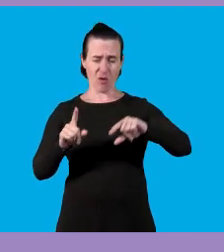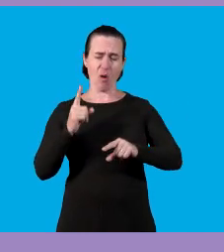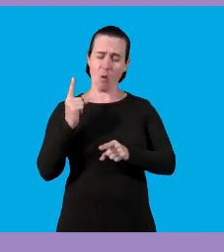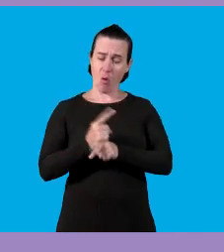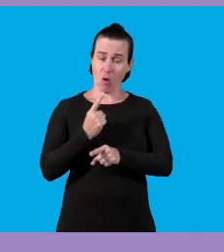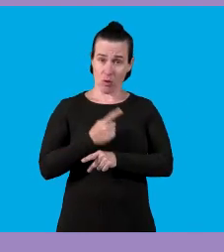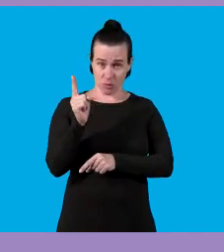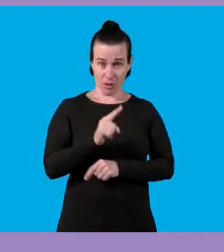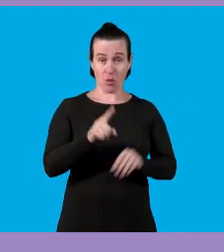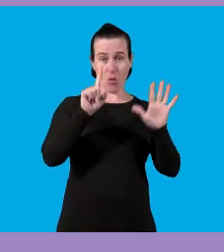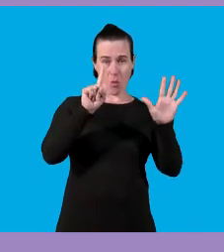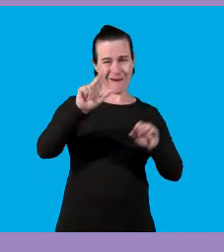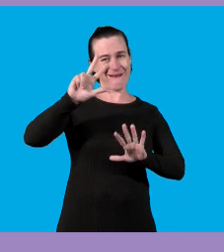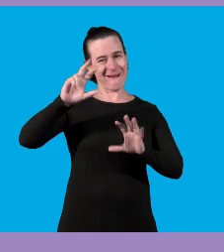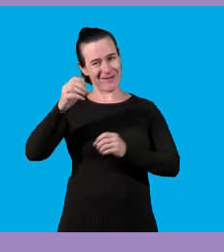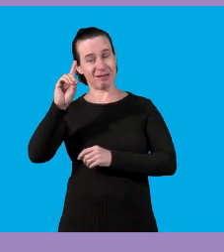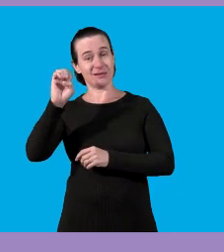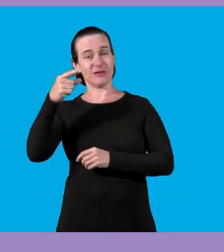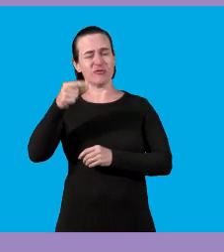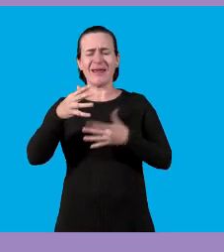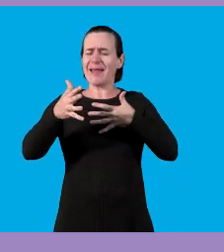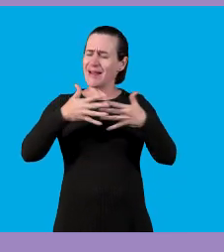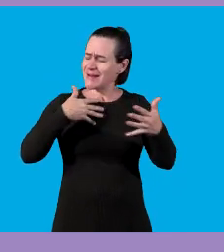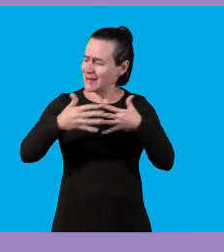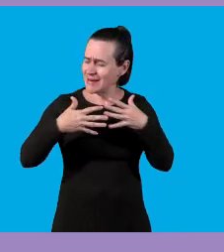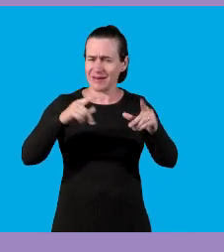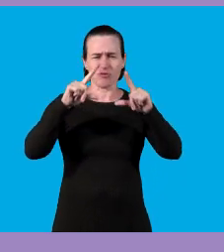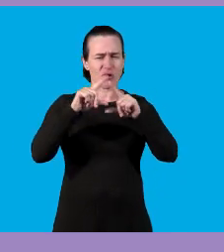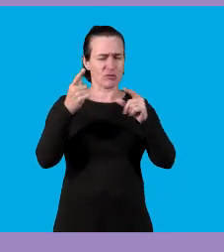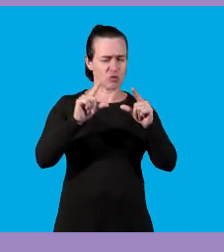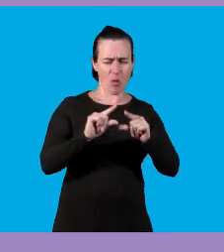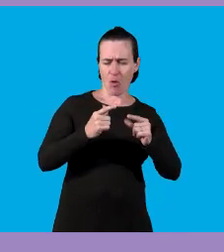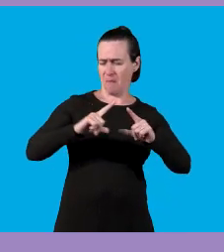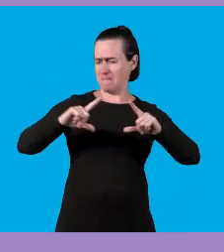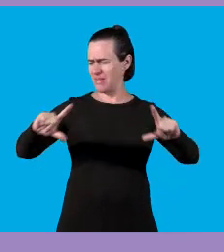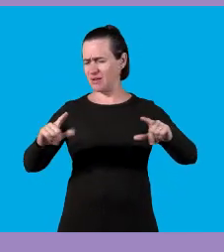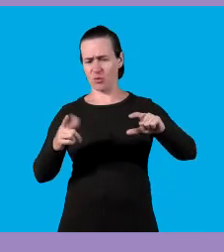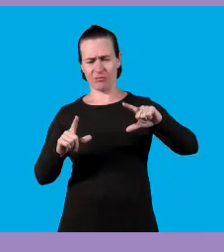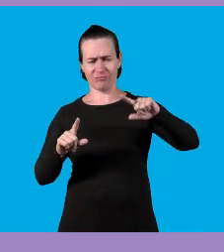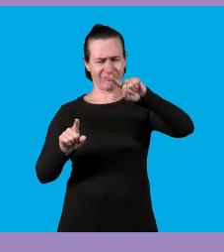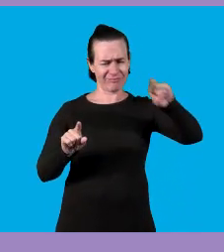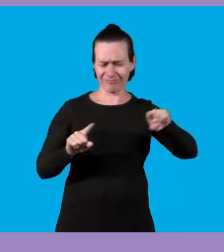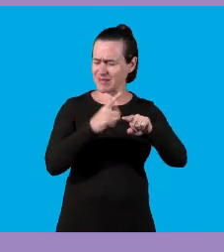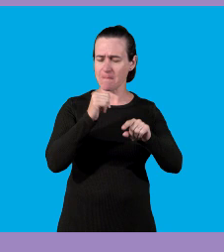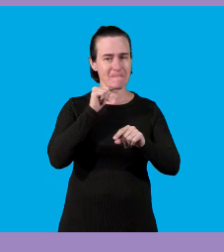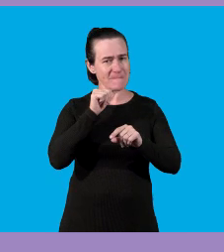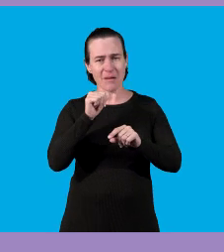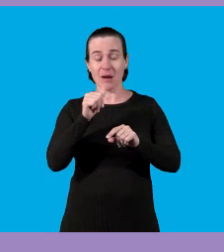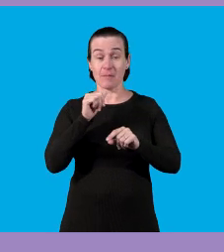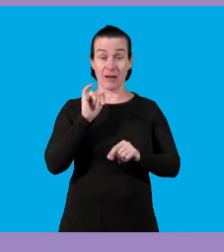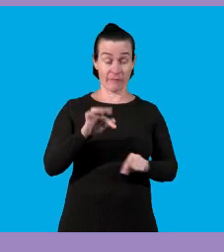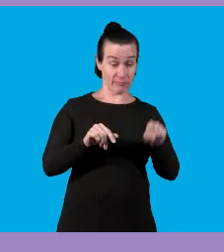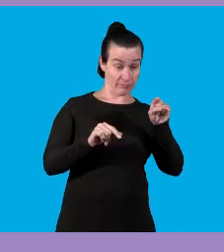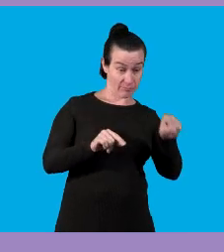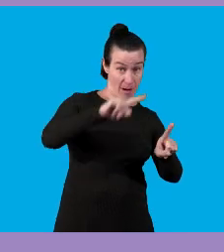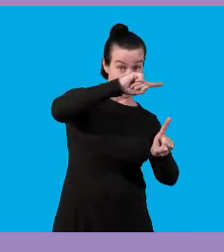wanted to stress the part any triangle. Irrespective of its shape, when you add the angles, angle A, angle